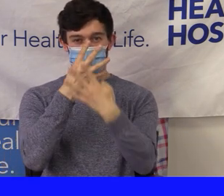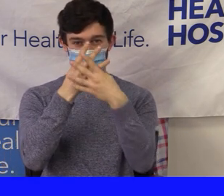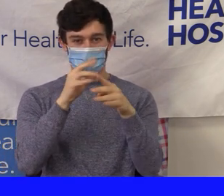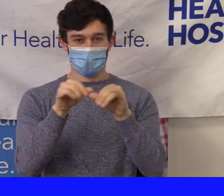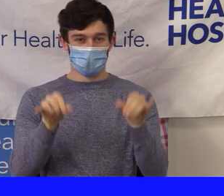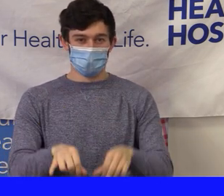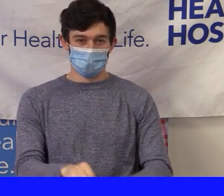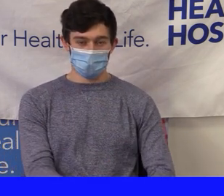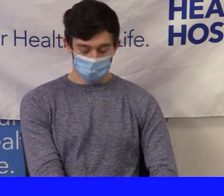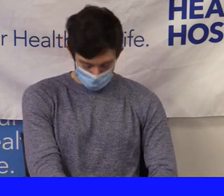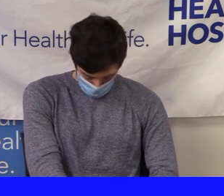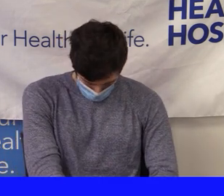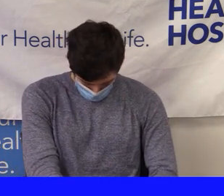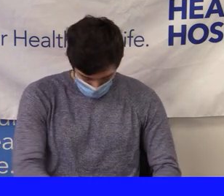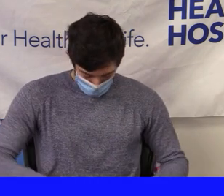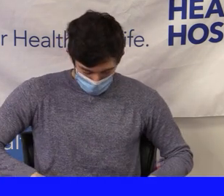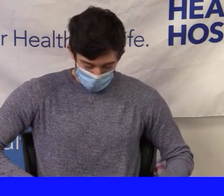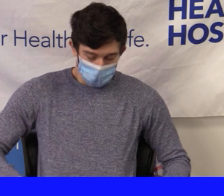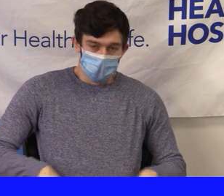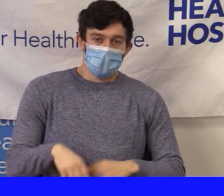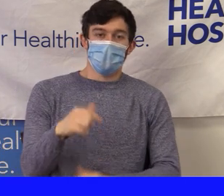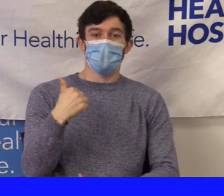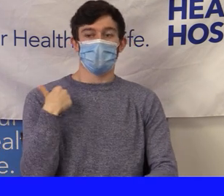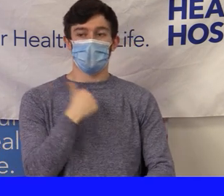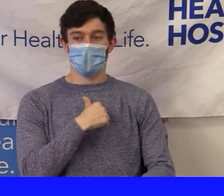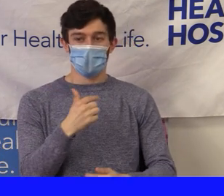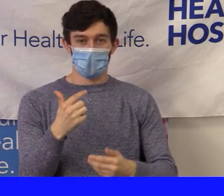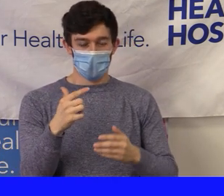We ended up hiring